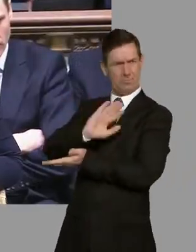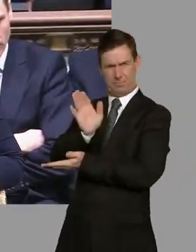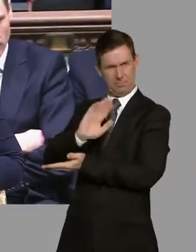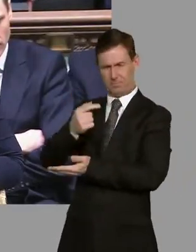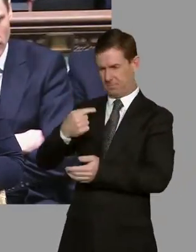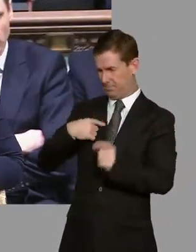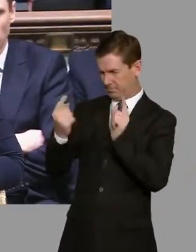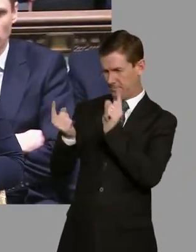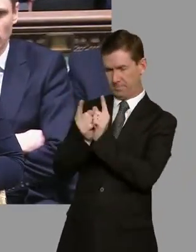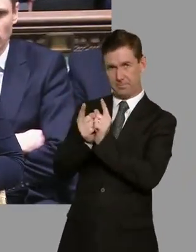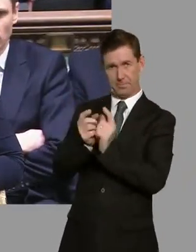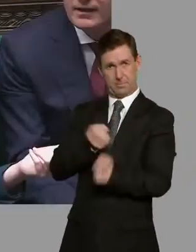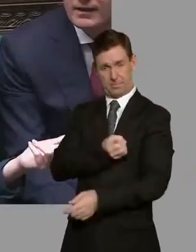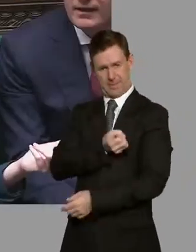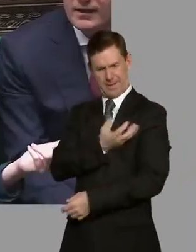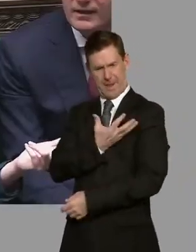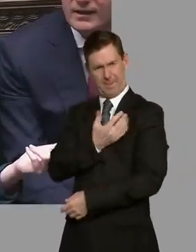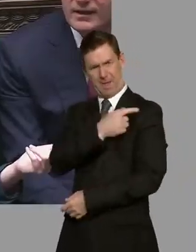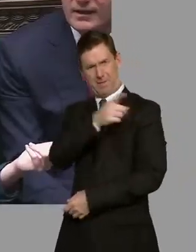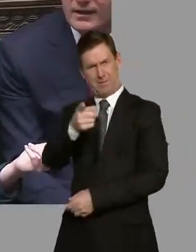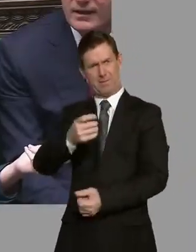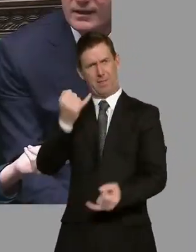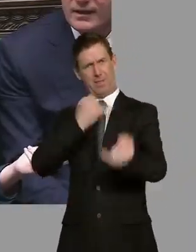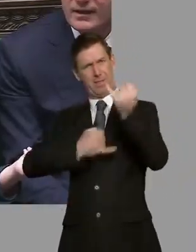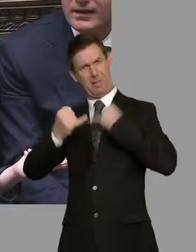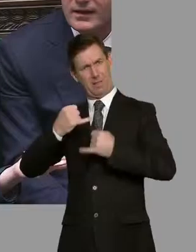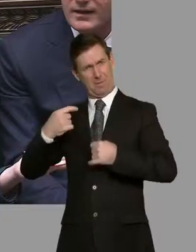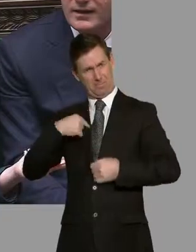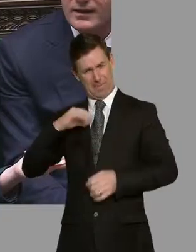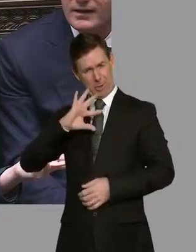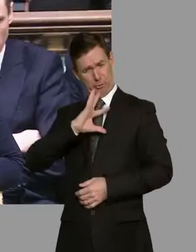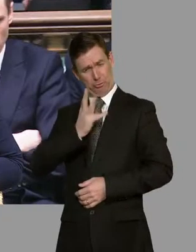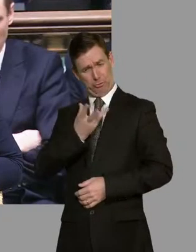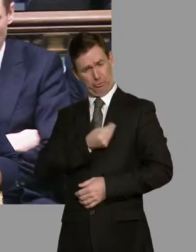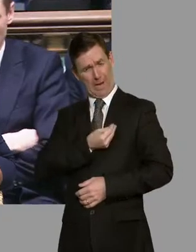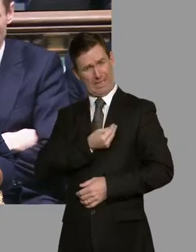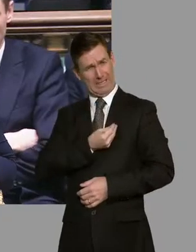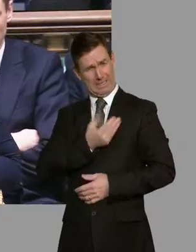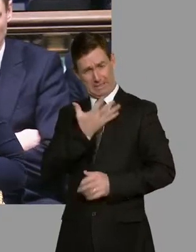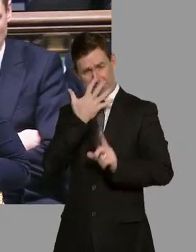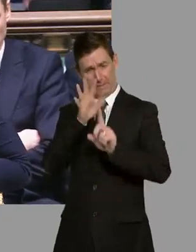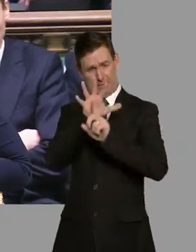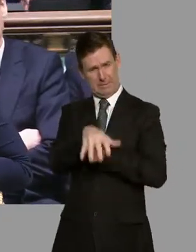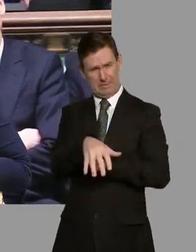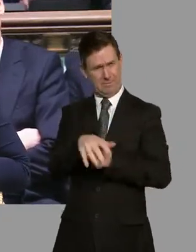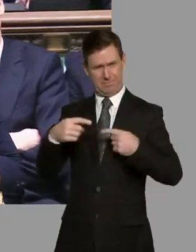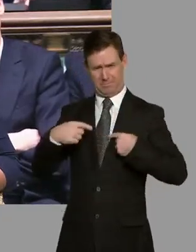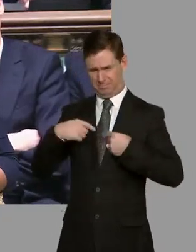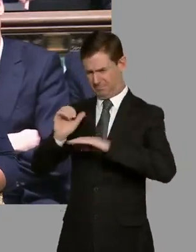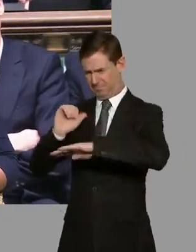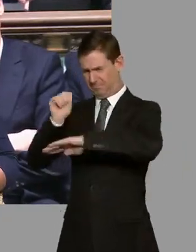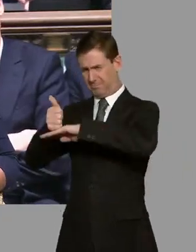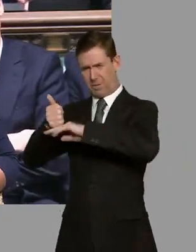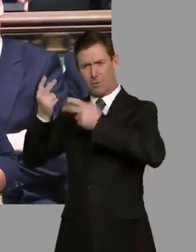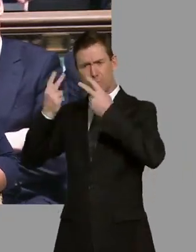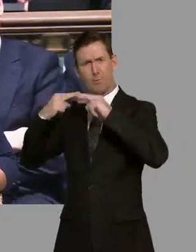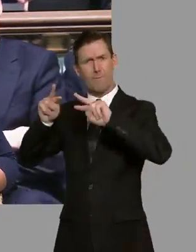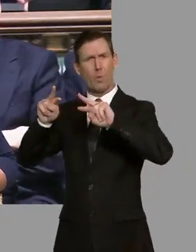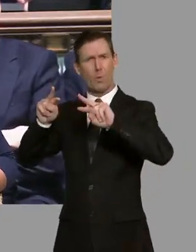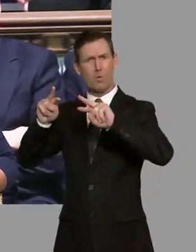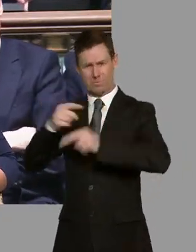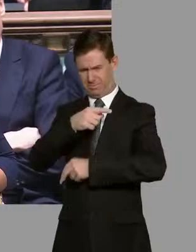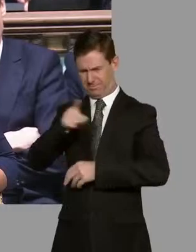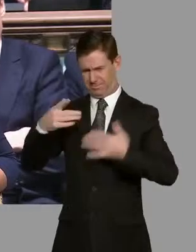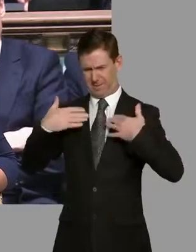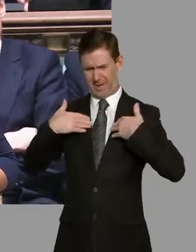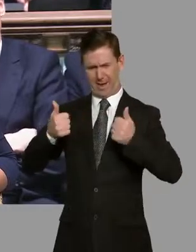transphobic, that we launched the CAS review, which even his health secretary has accepted. So we do right by victims, Mr. Speaker. The